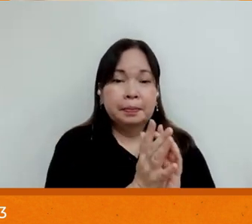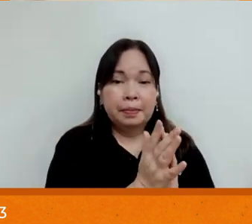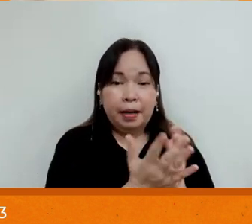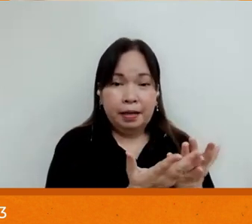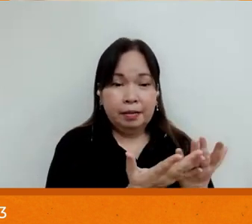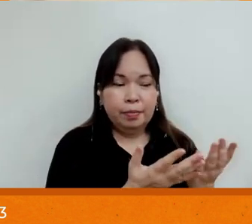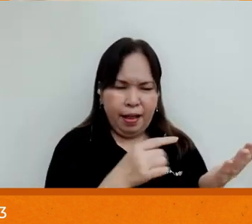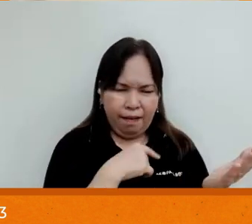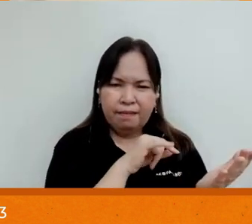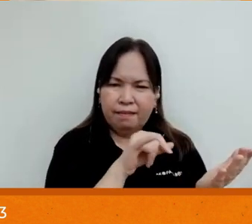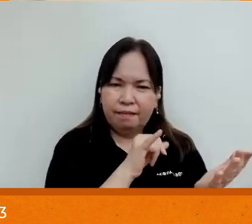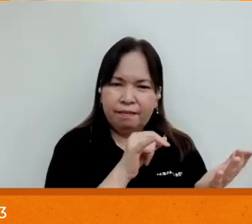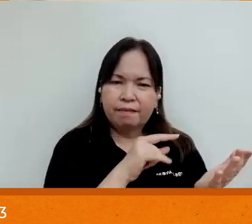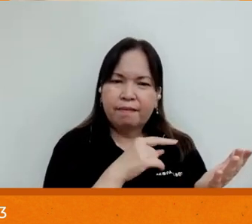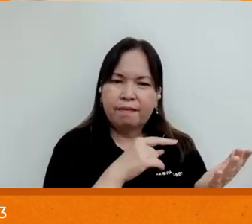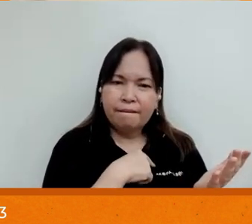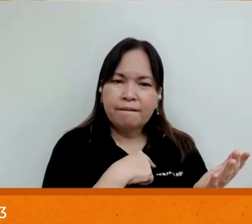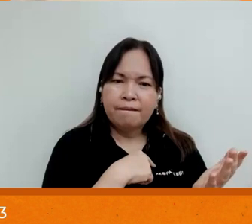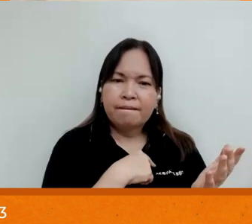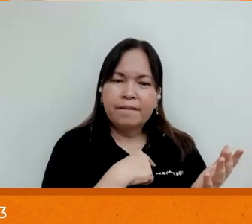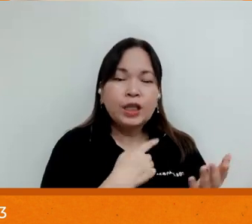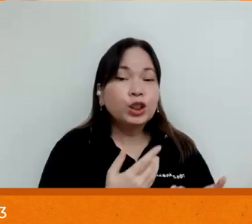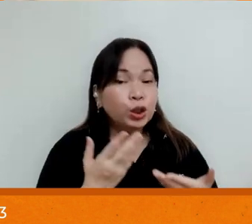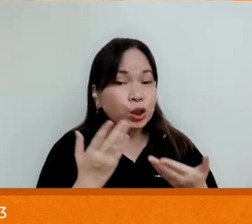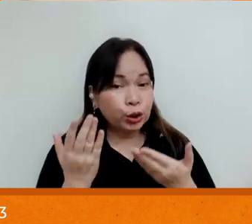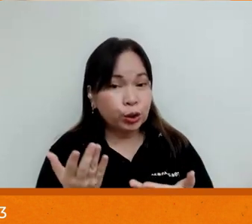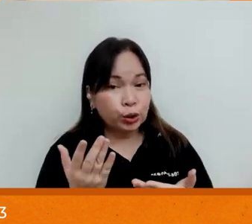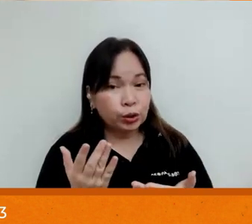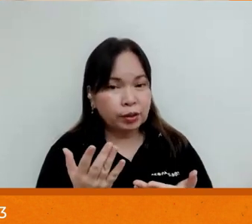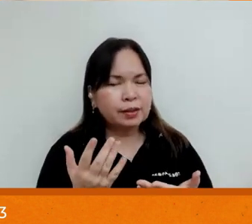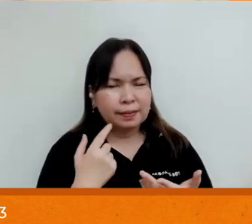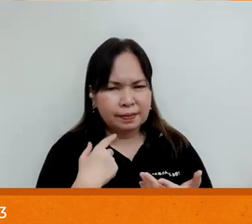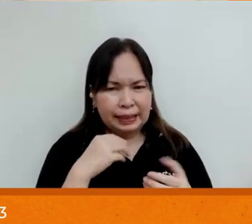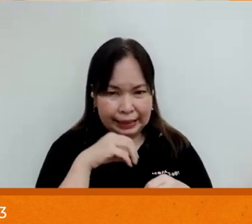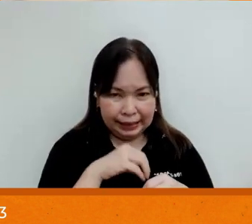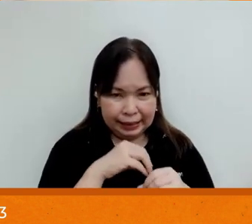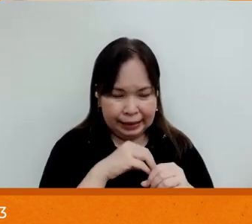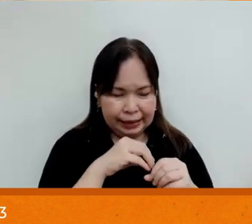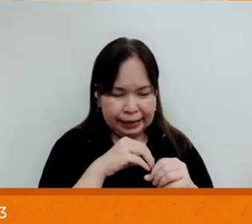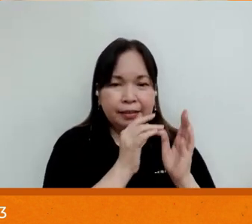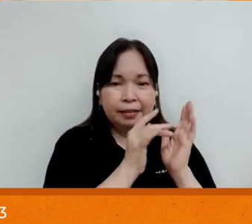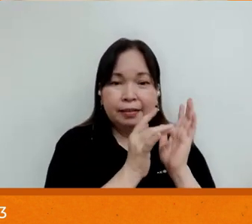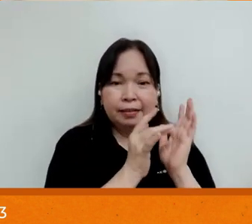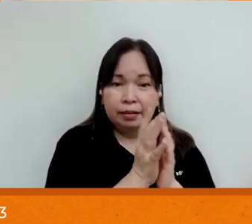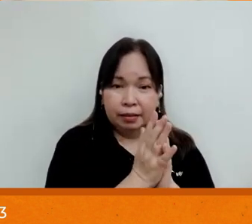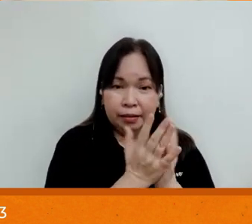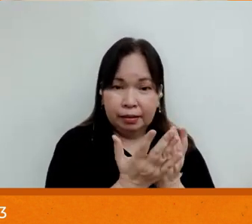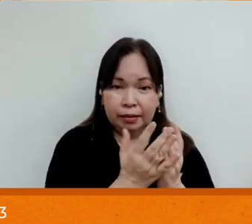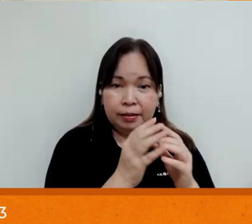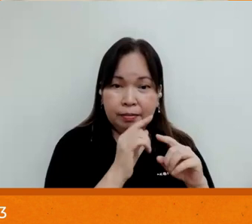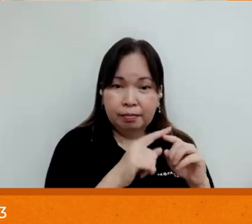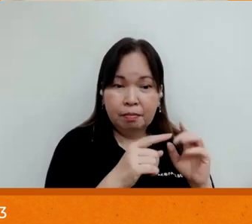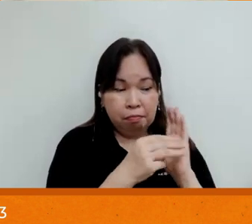may mga practical na suggestions, but parang in terms of this manuscript, may